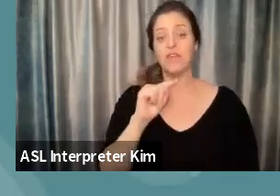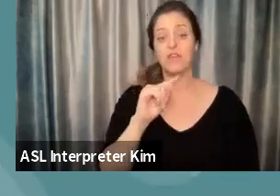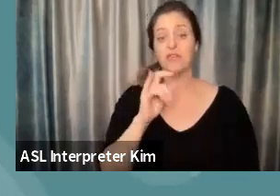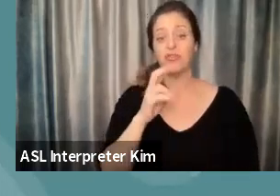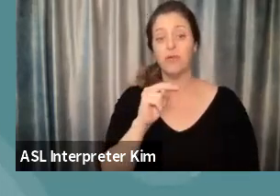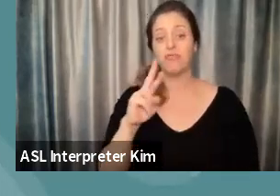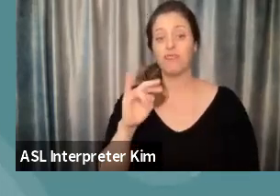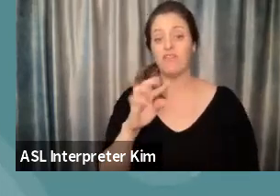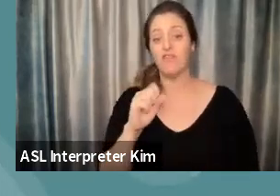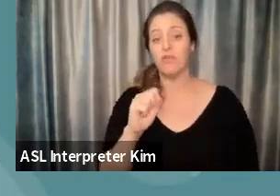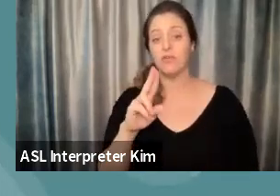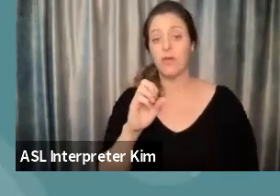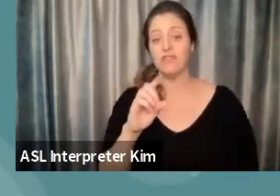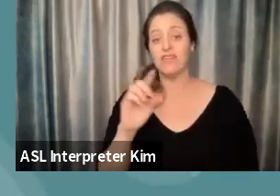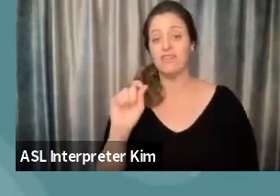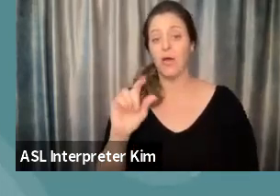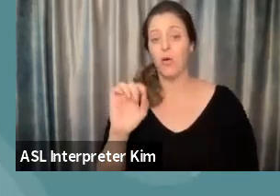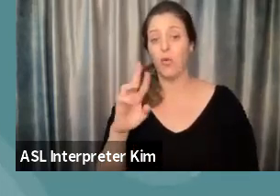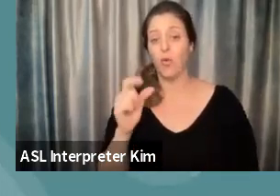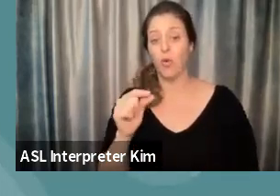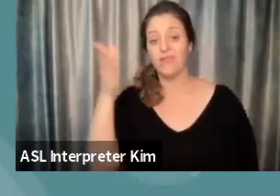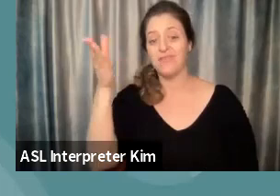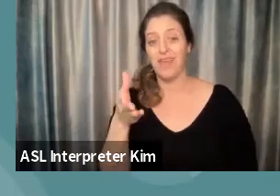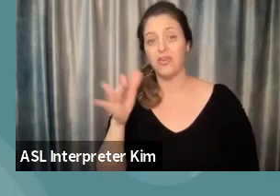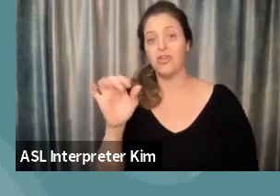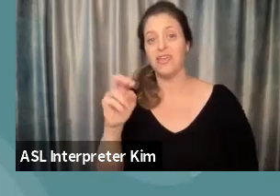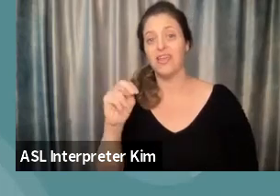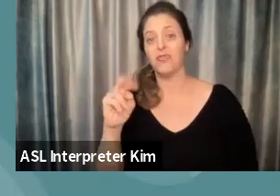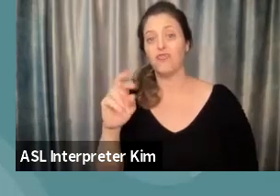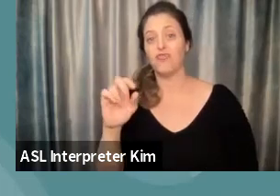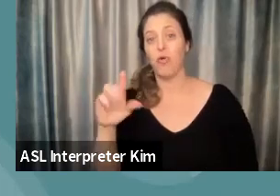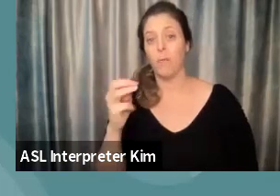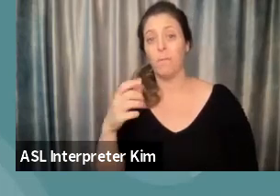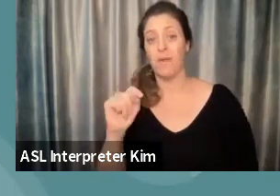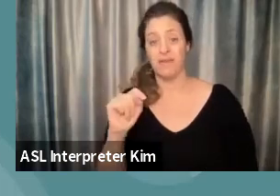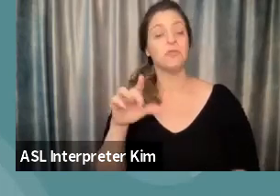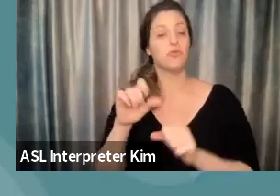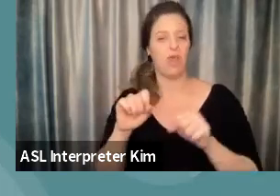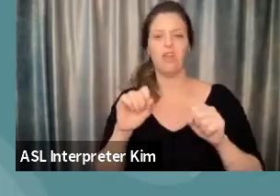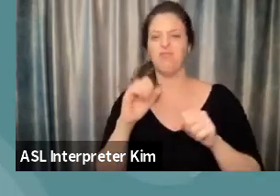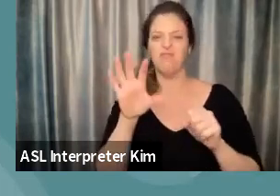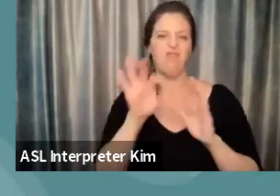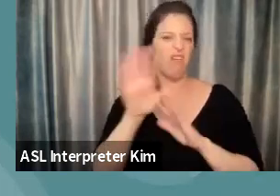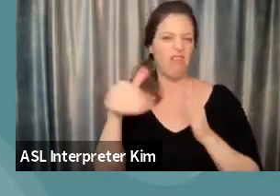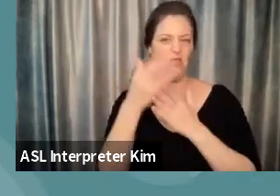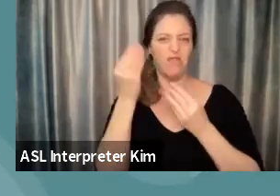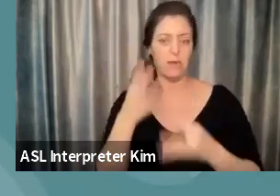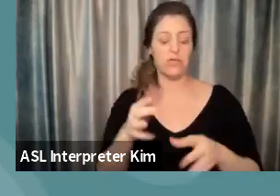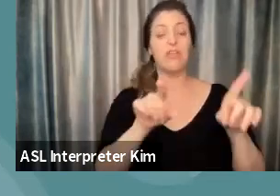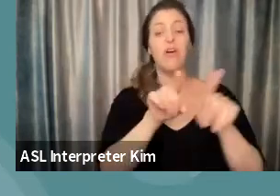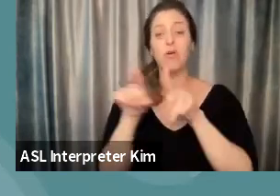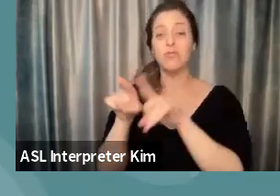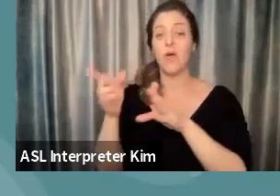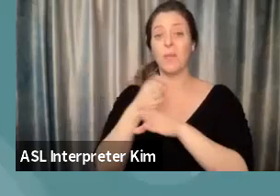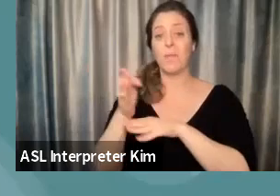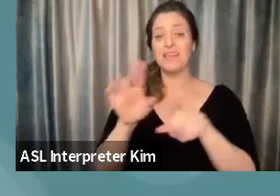twinriversusd.org/enrollment, you'll be able to direct you to that information. We also want to let you know that for our families, as you go to the main district website, the